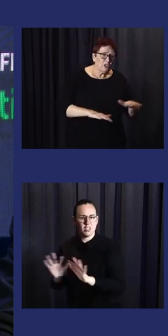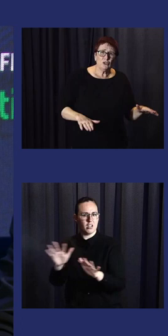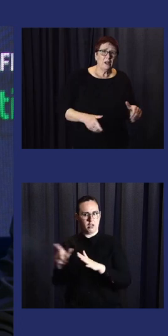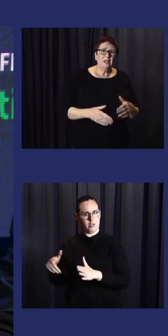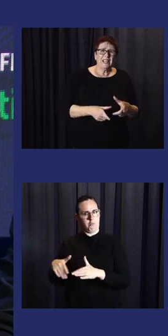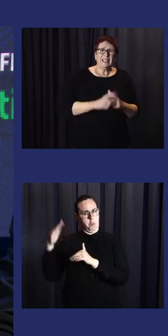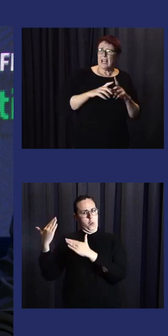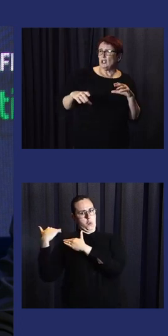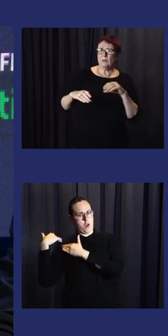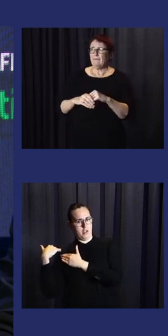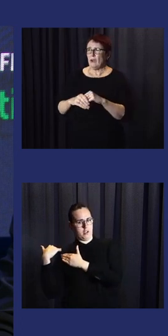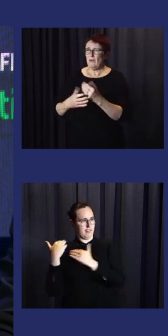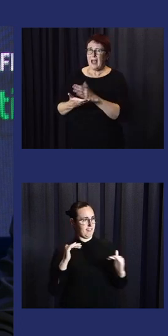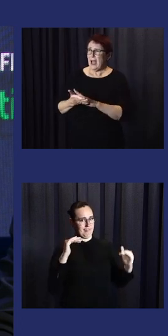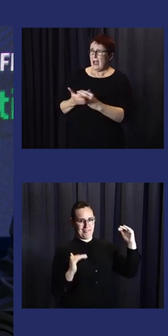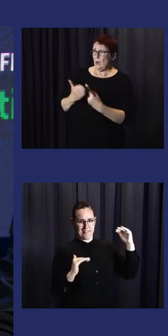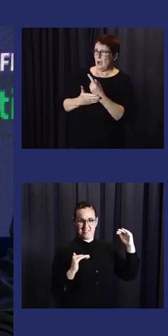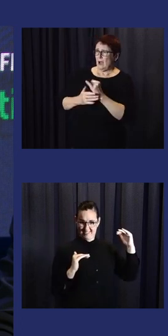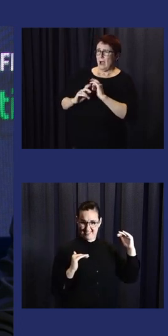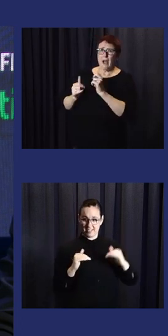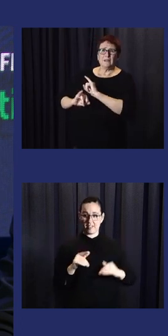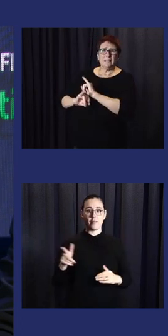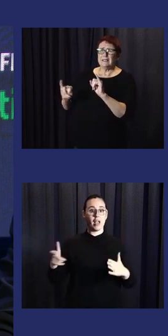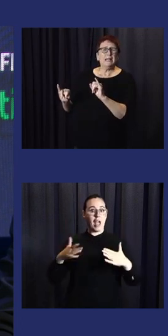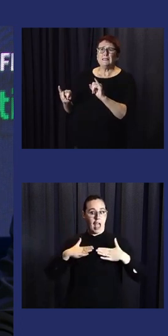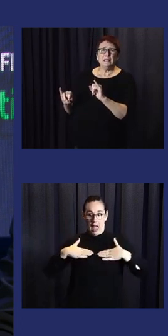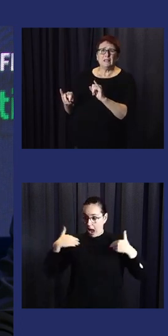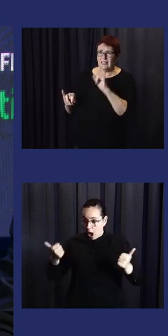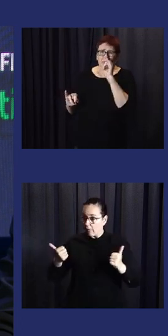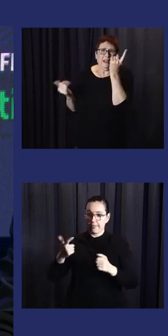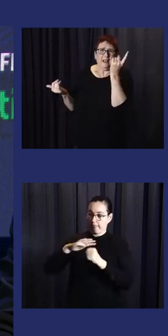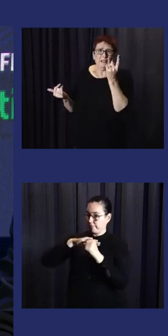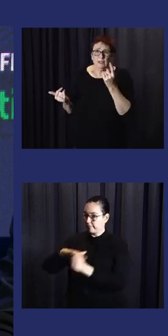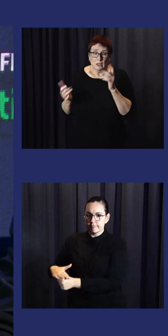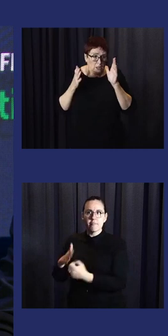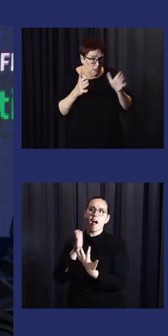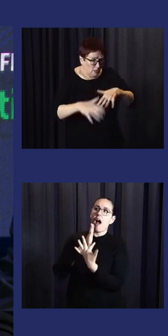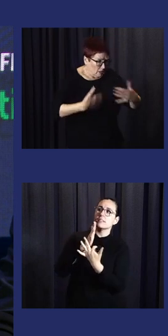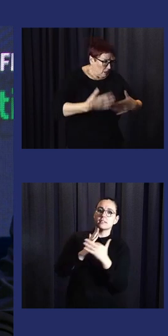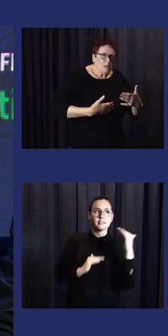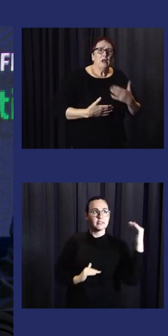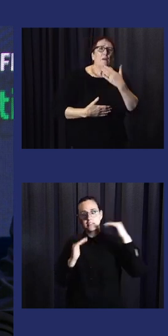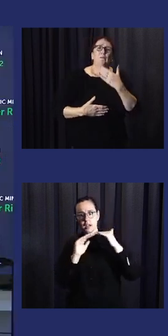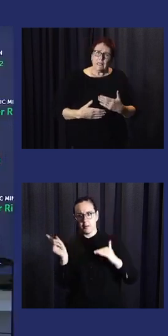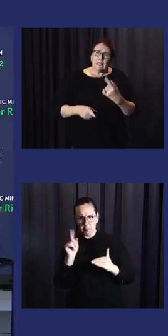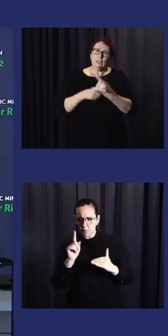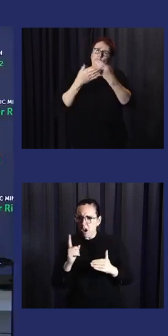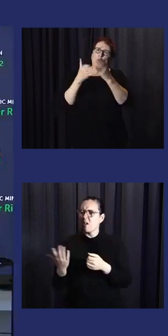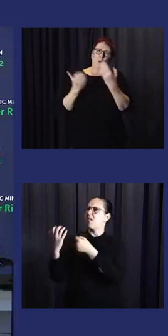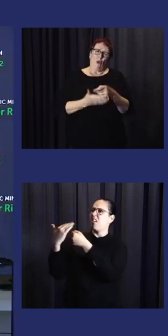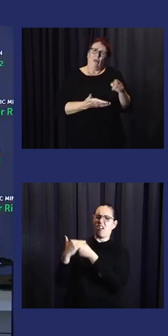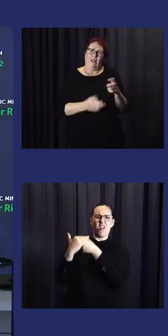to a disaster. So really, let's put that back into the equation and talk about it openly and critically. Thank you.